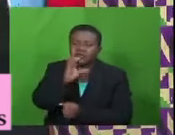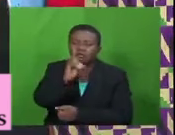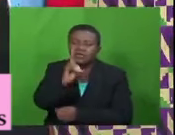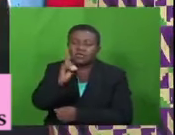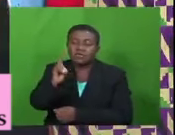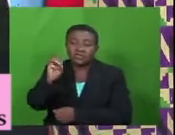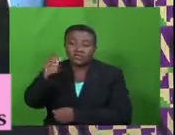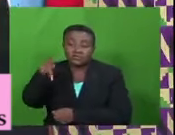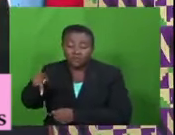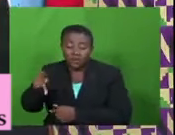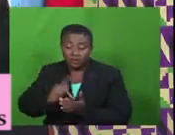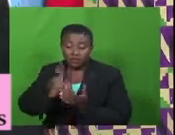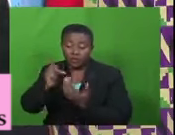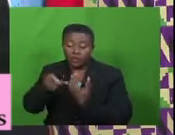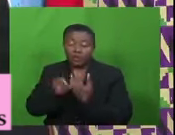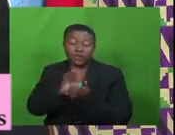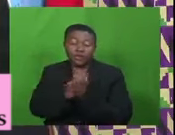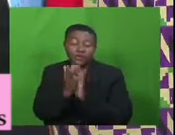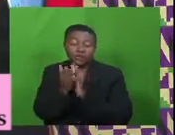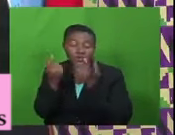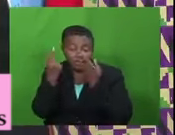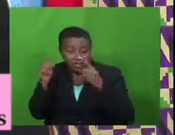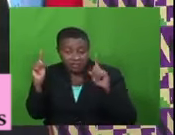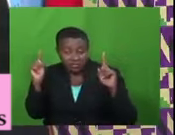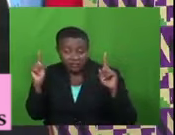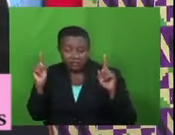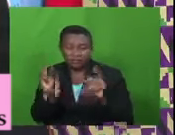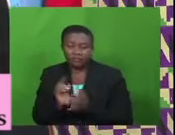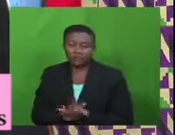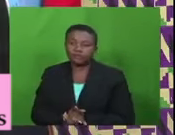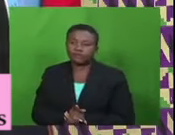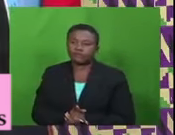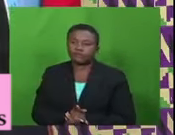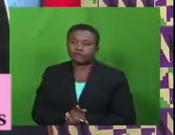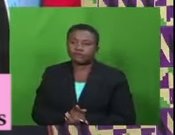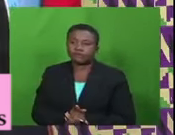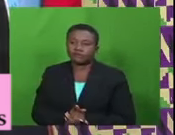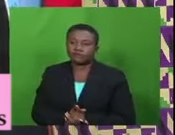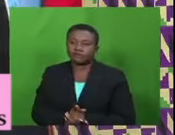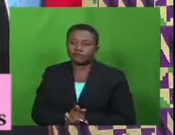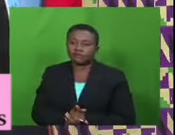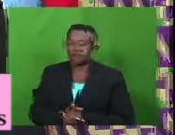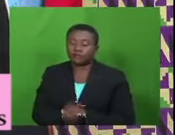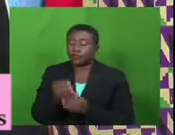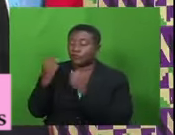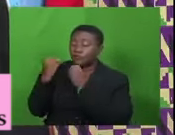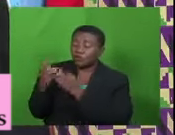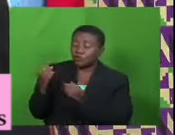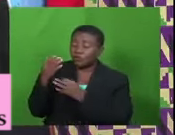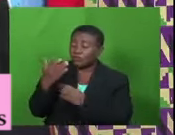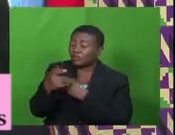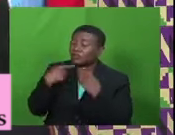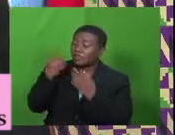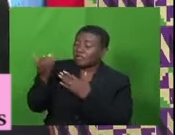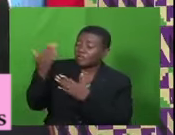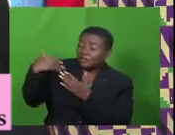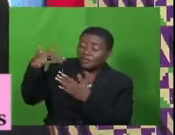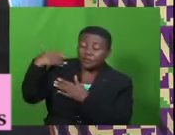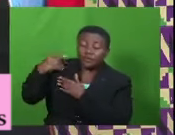program a success. Mr. Speaker, I know it has been said over and over again in the past